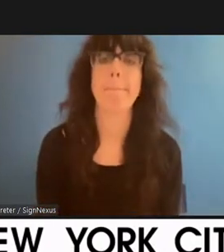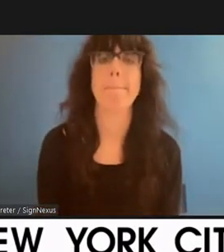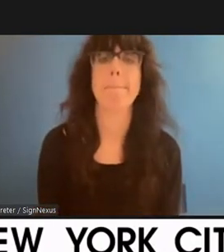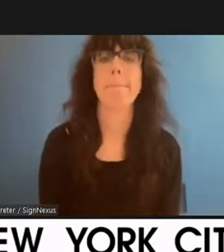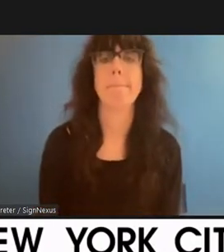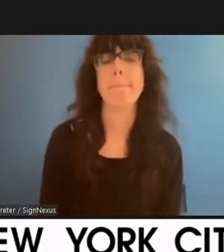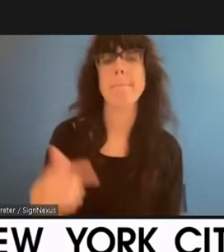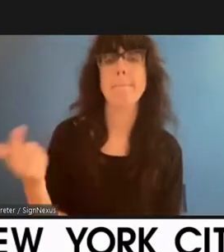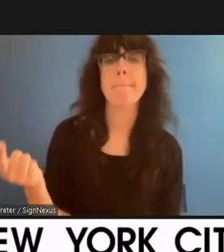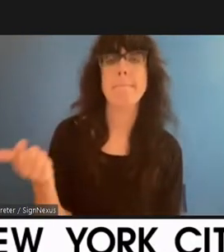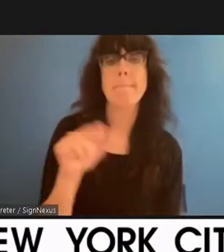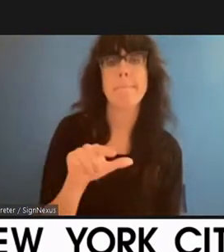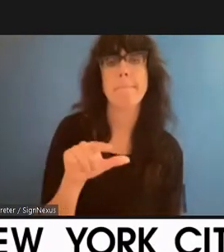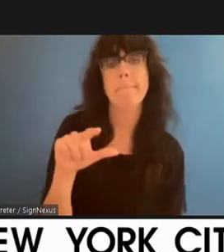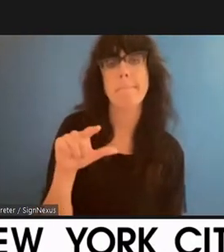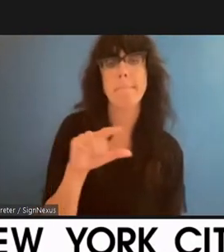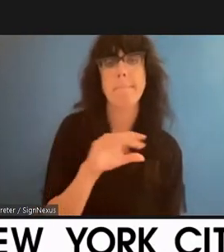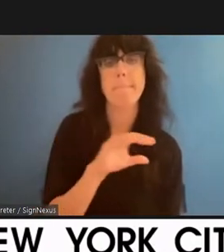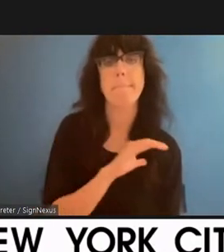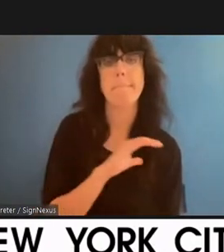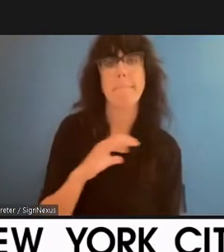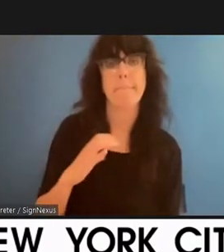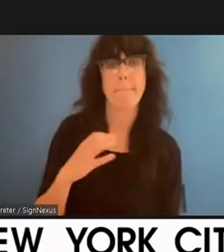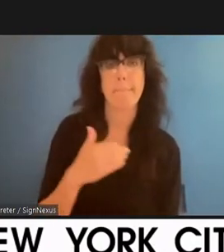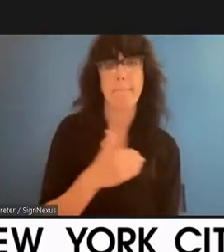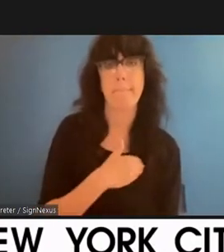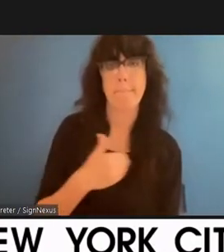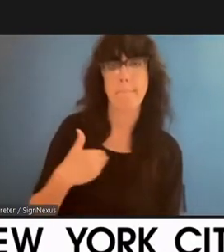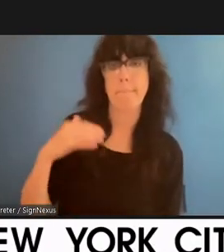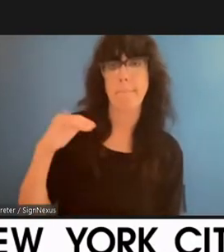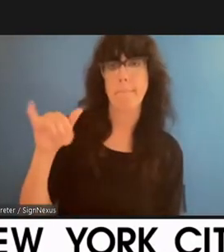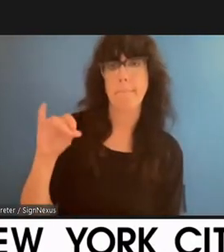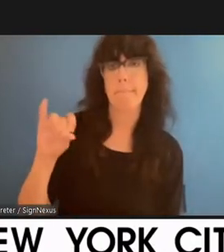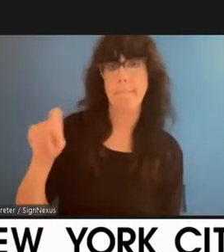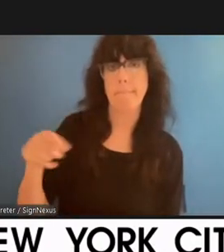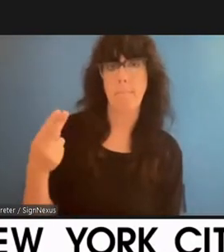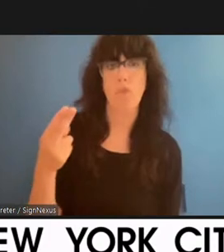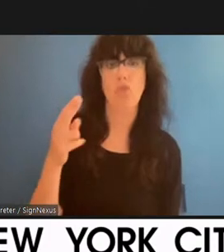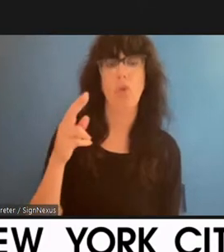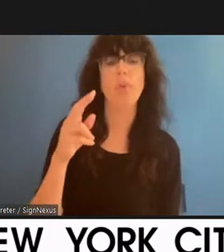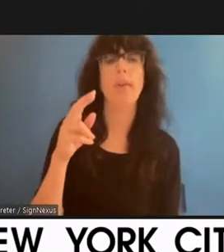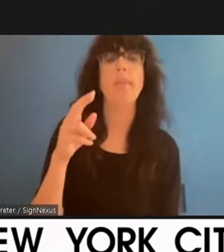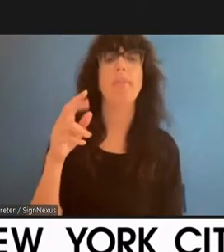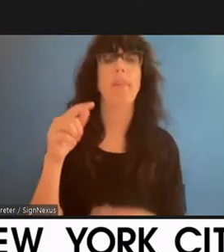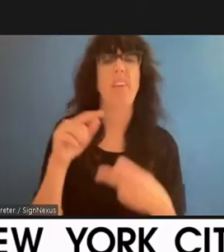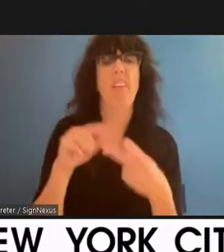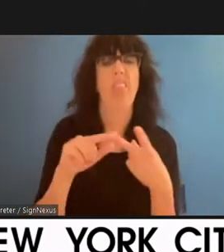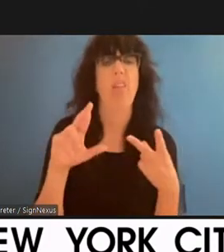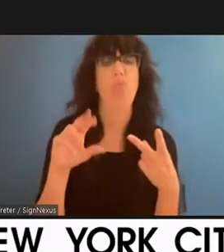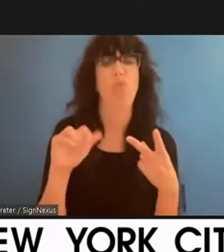speaker is council member joseph borrelli followed by rosalind carter